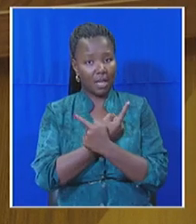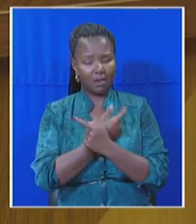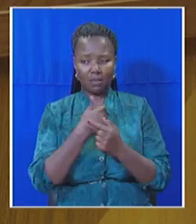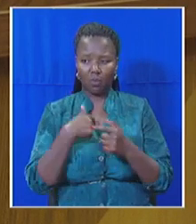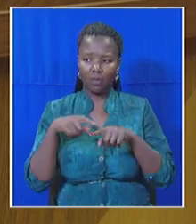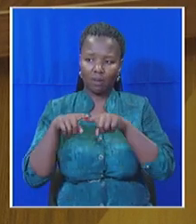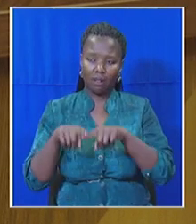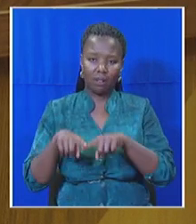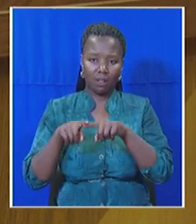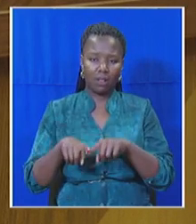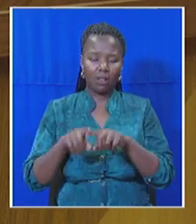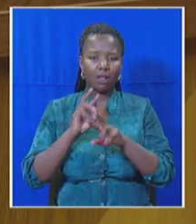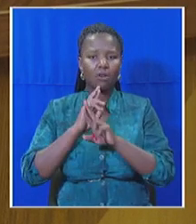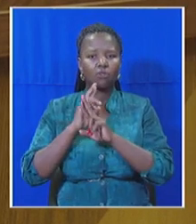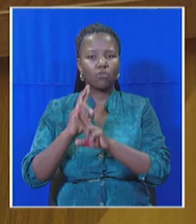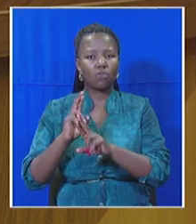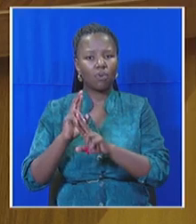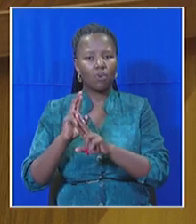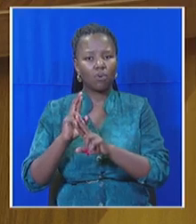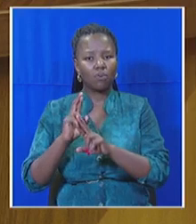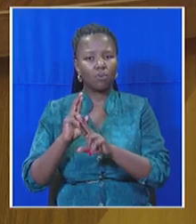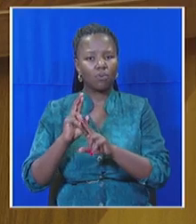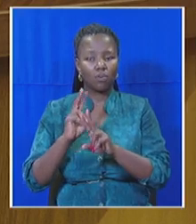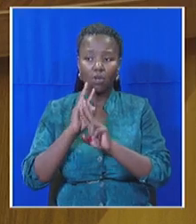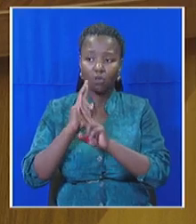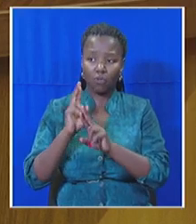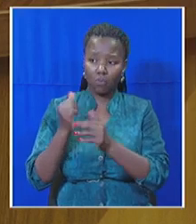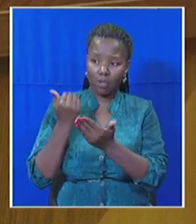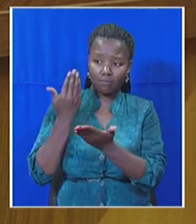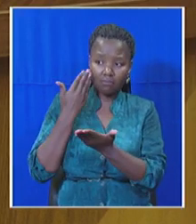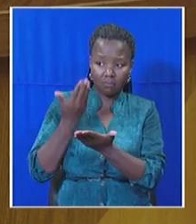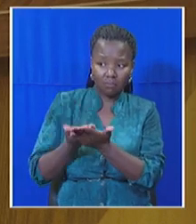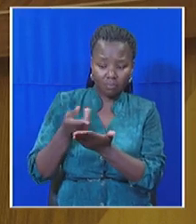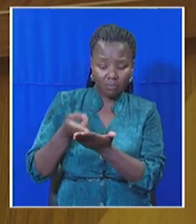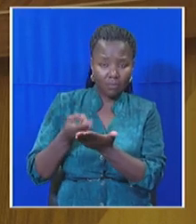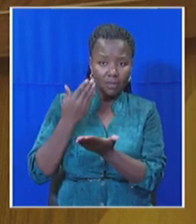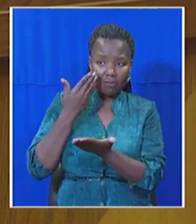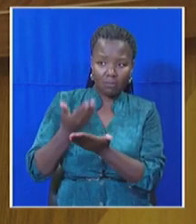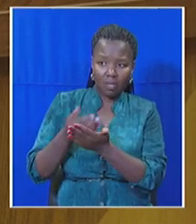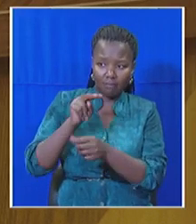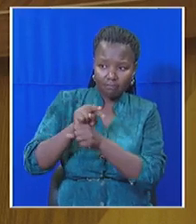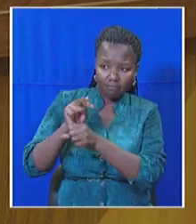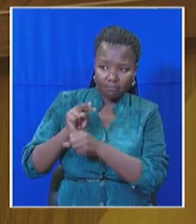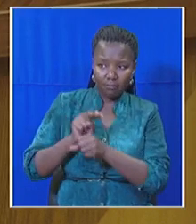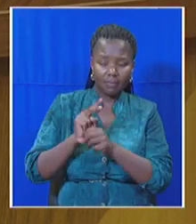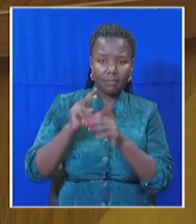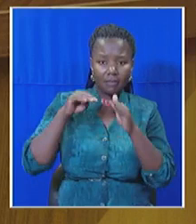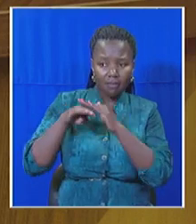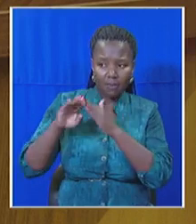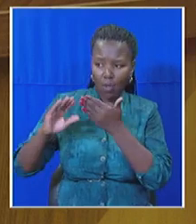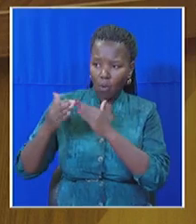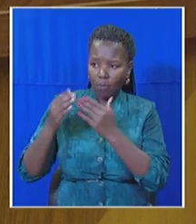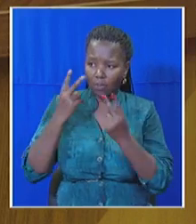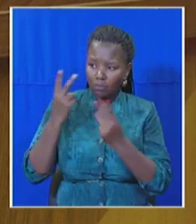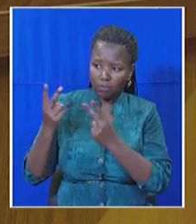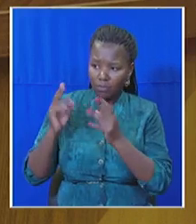reports which are taken at face value with not enough oversight visits to determine whether these funds are